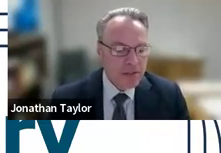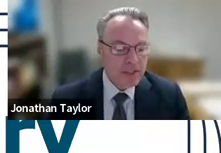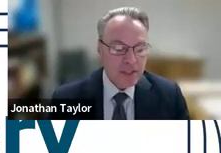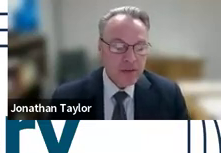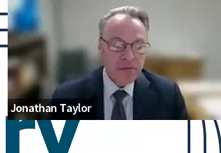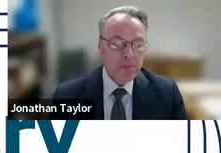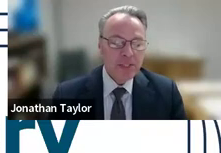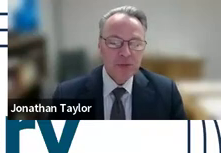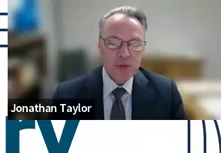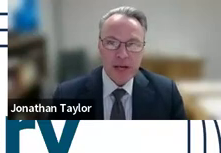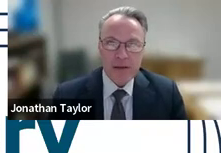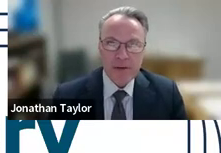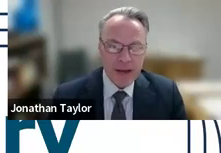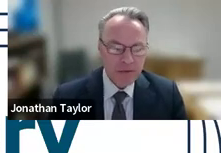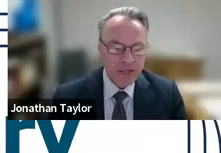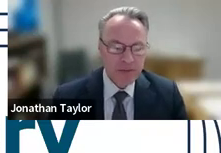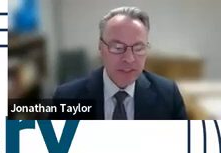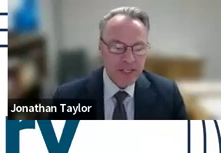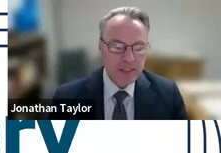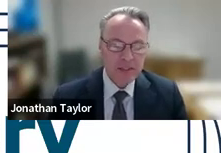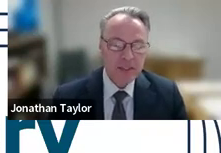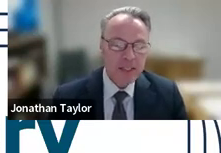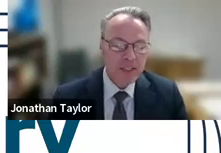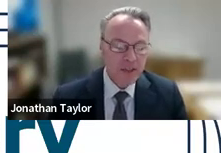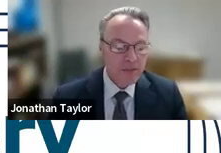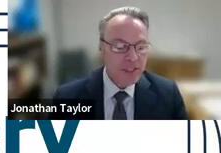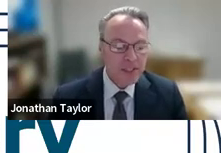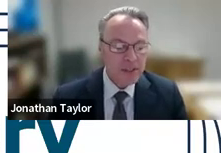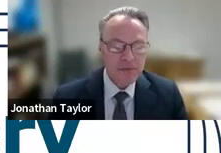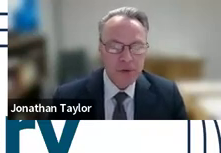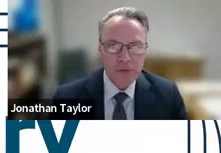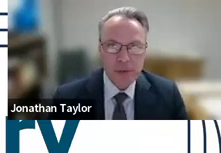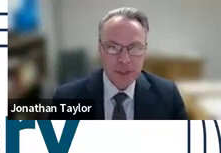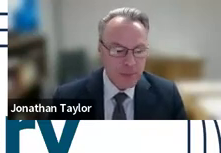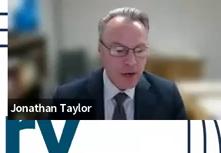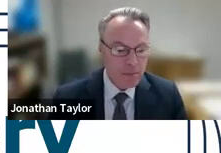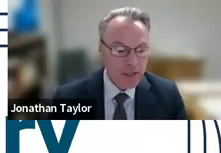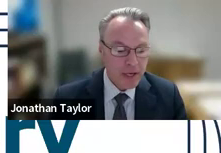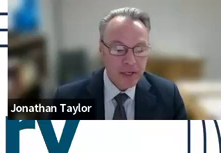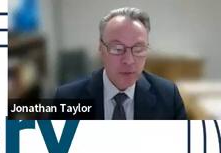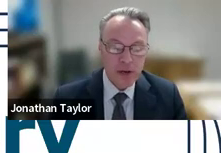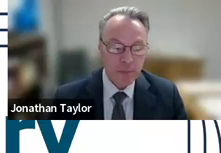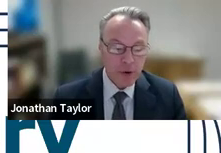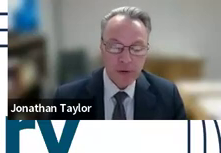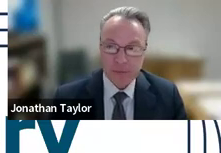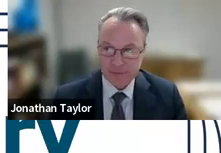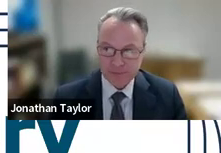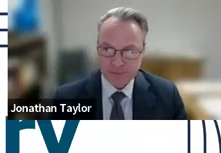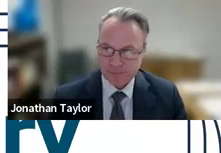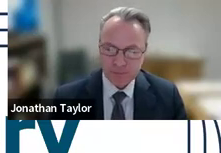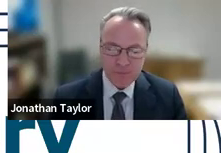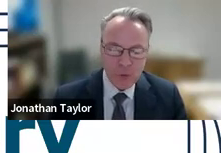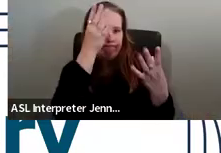and self-advocates and families rely very heavily on the state's DD service agency for information about Medicaid and waiver